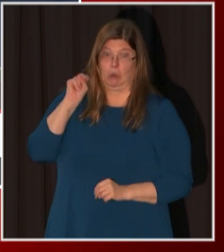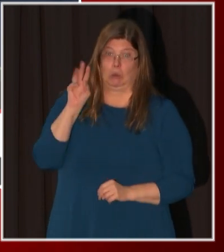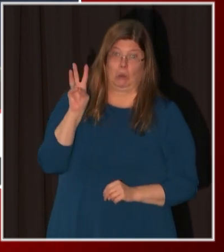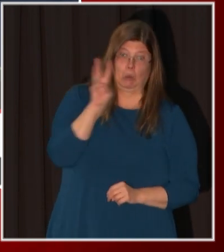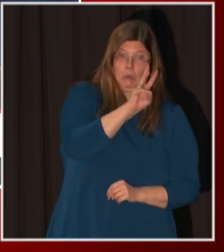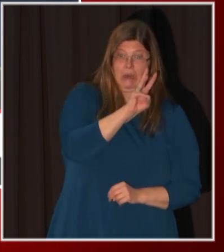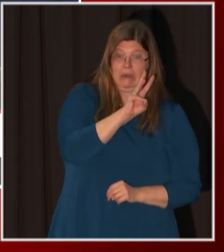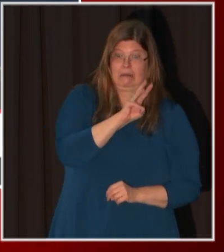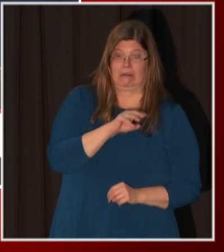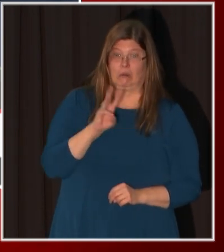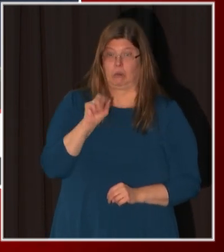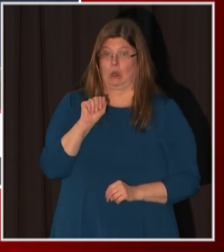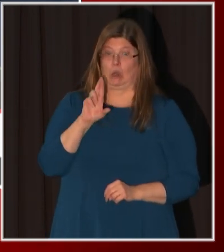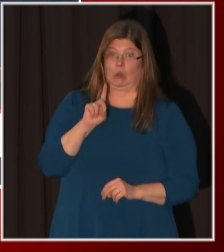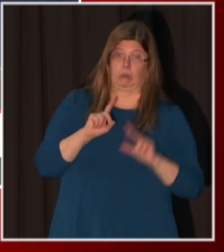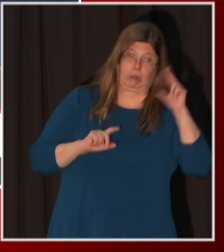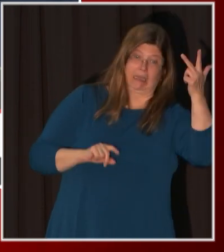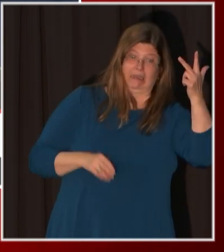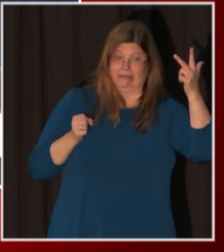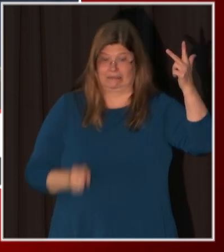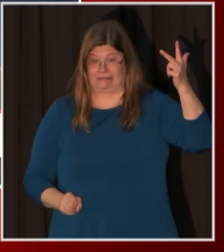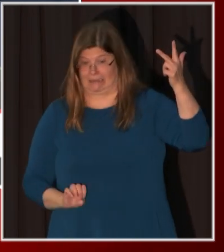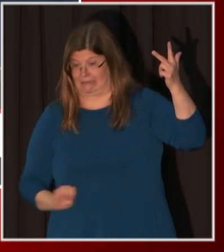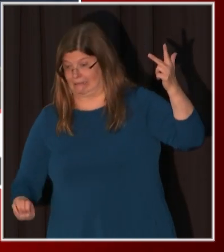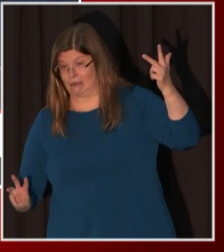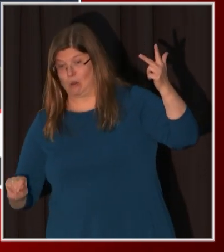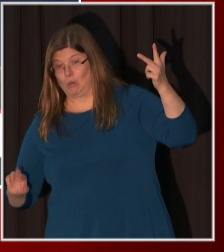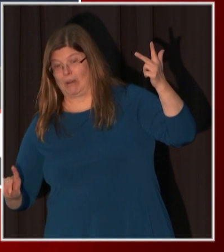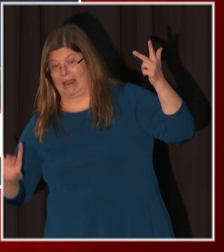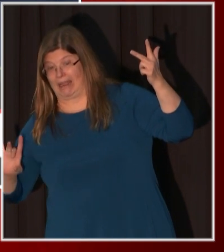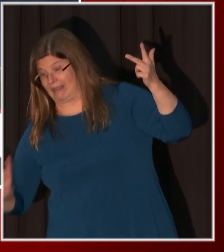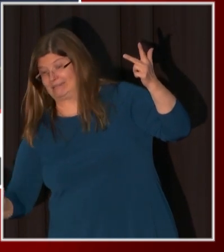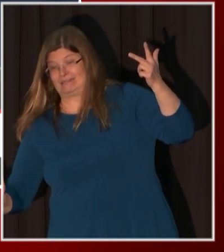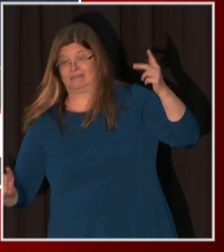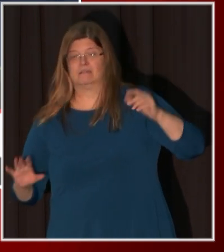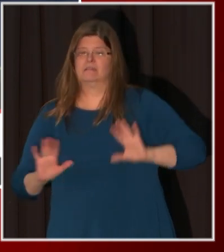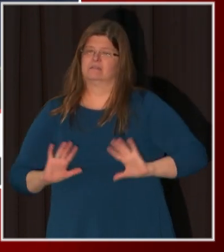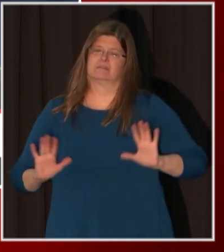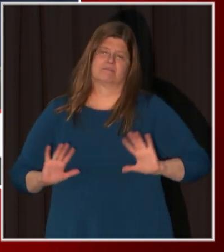versus Southeast and Ward 8. I think that would be unlikely.